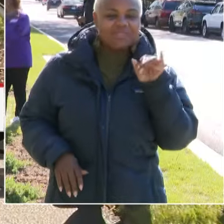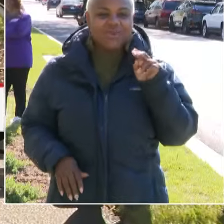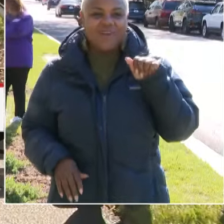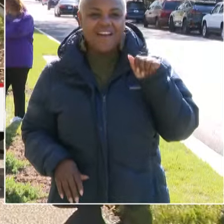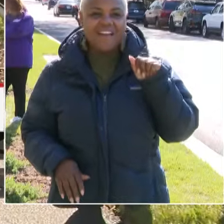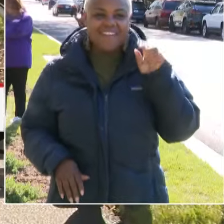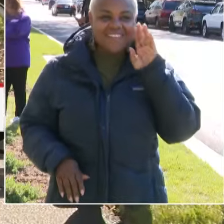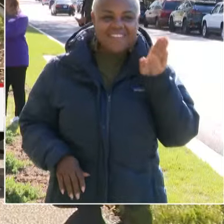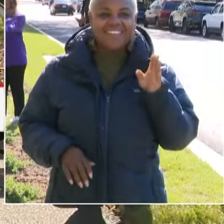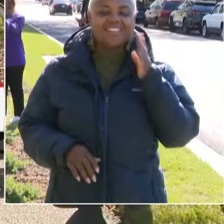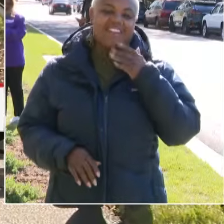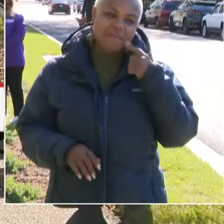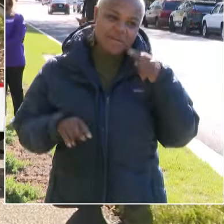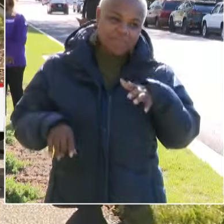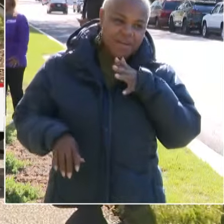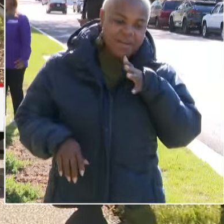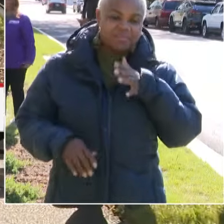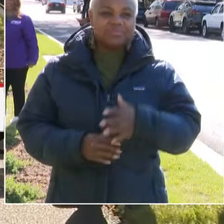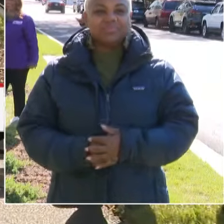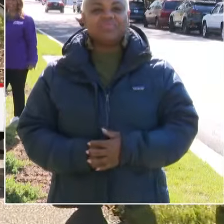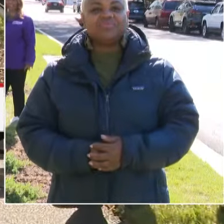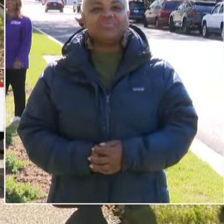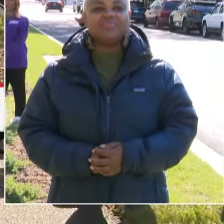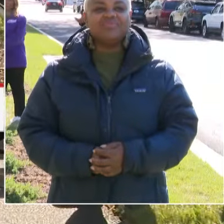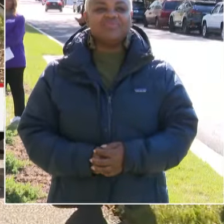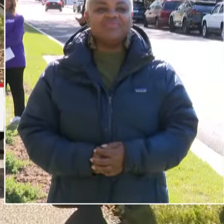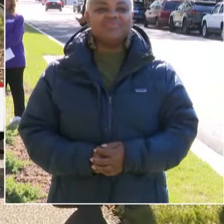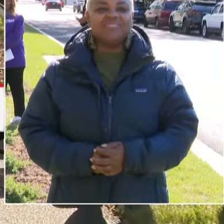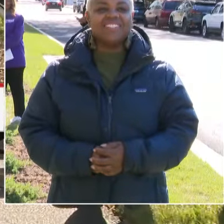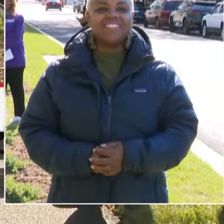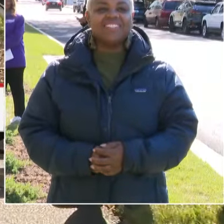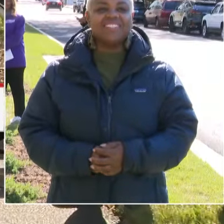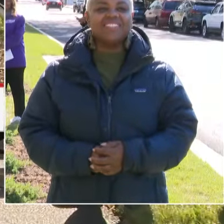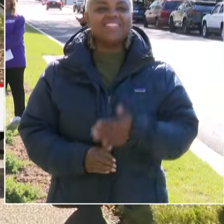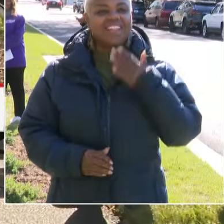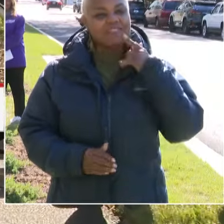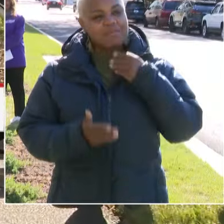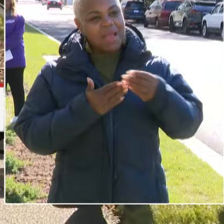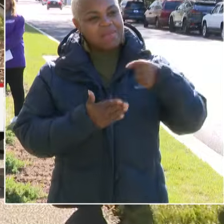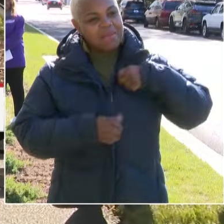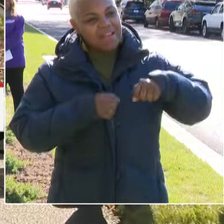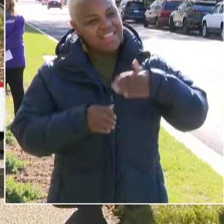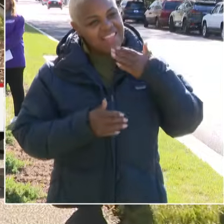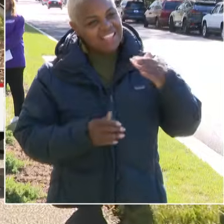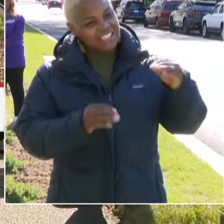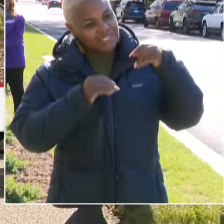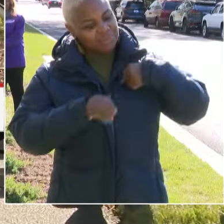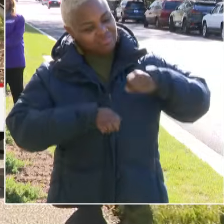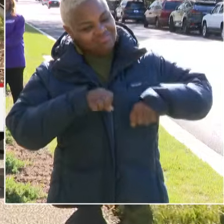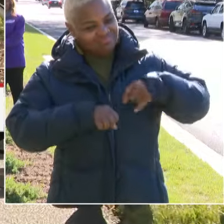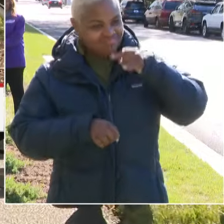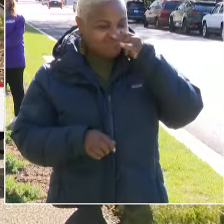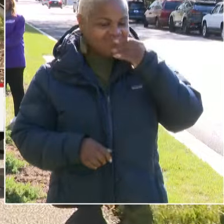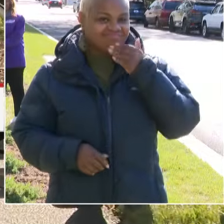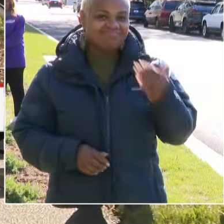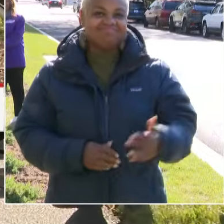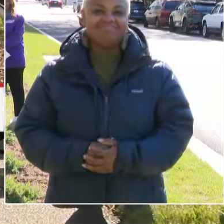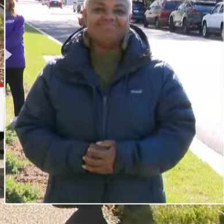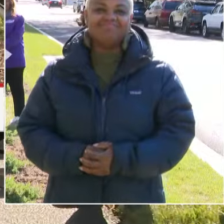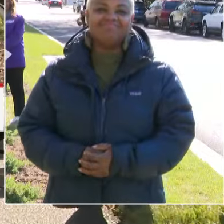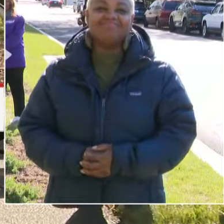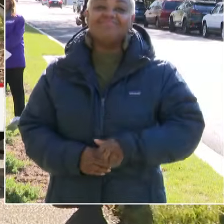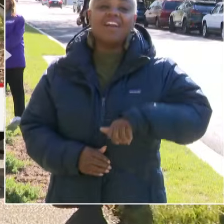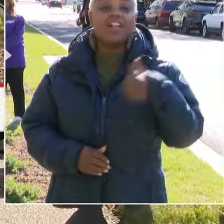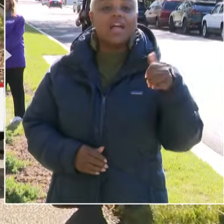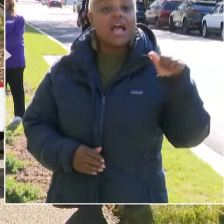for getting me a bike and teaching me how to ride a bike. Commissioner Michael Cohen, 4B07, is here. Thank you, Michael, for your